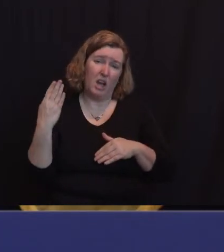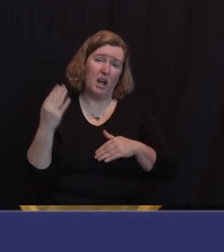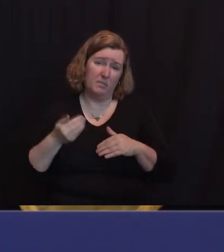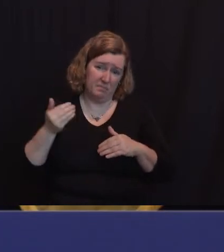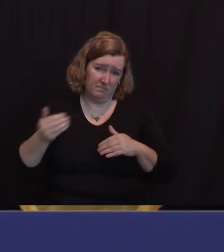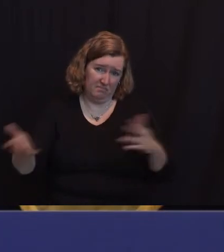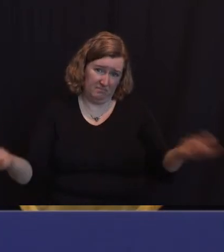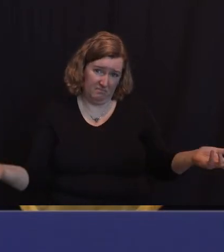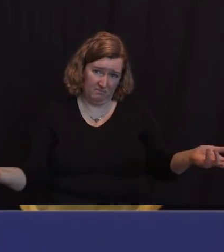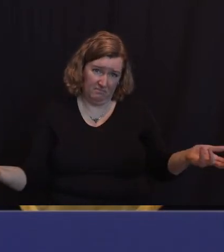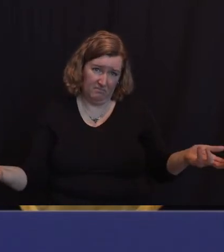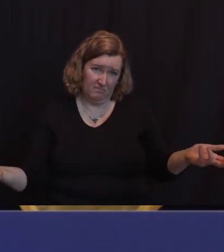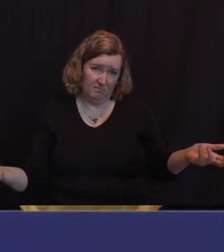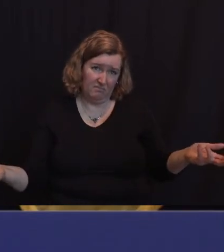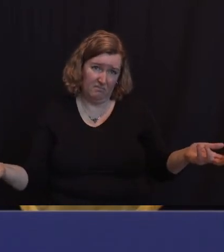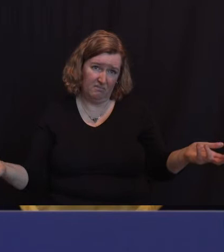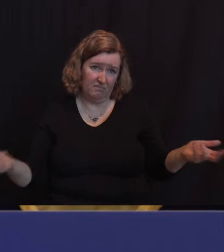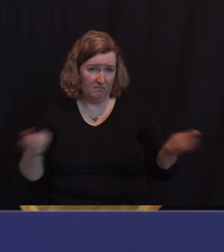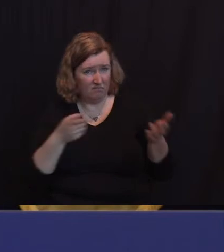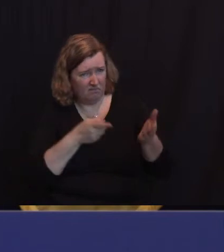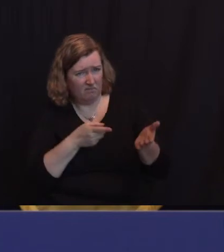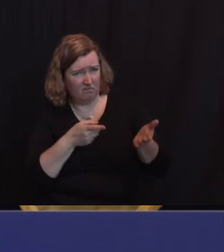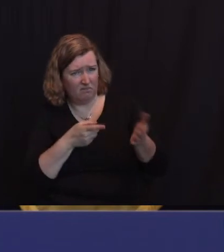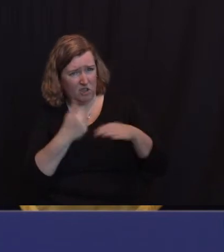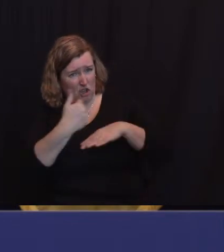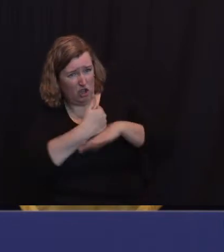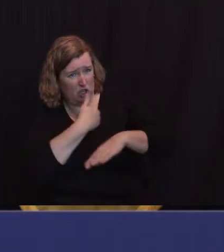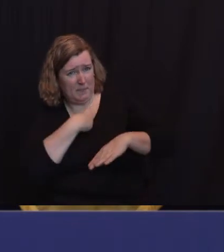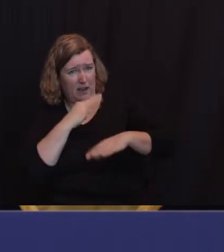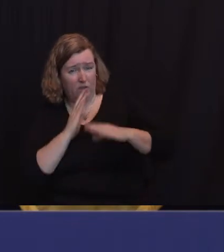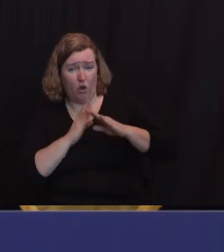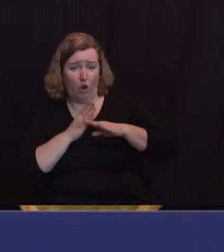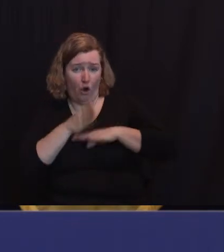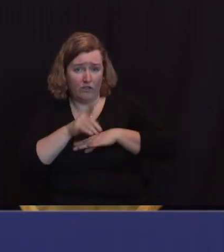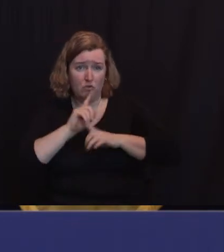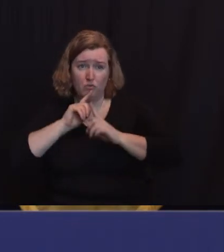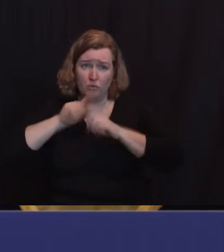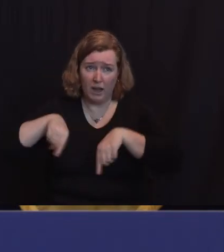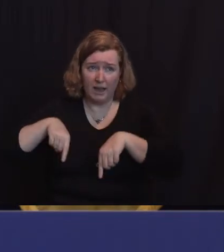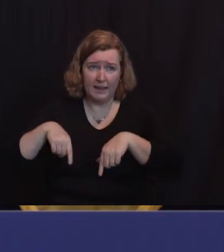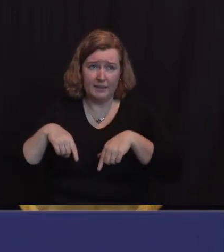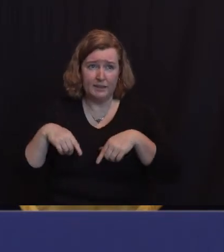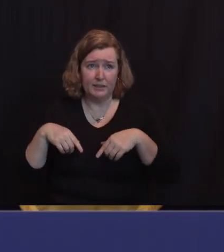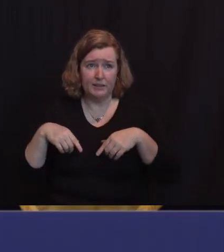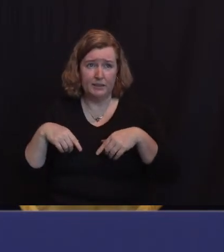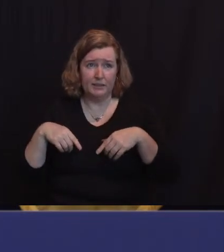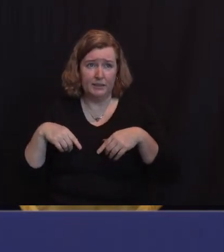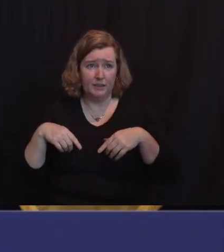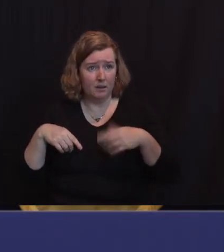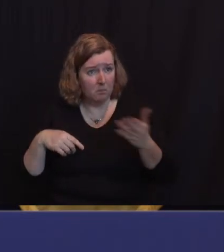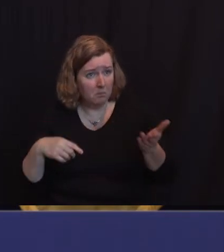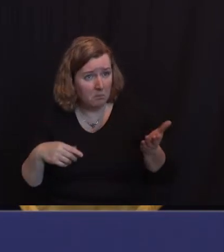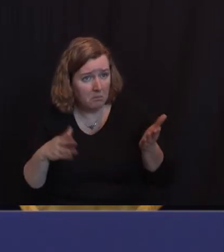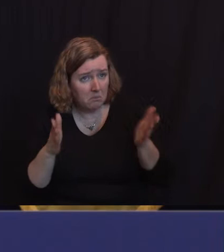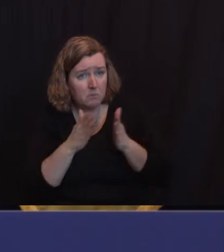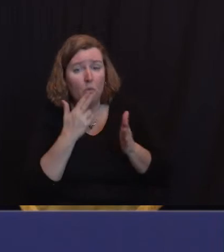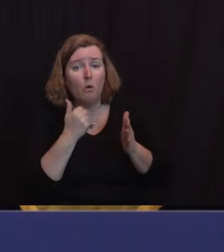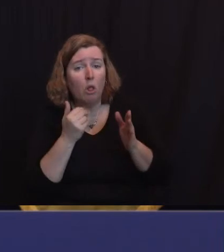that we overreacted to a small business owner, 30% of which have